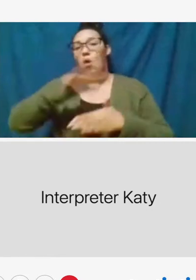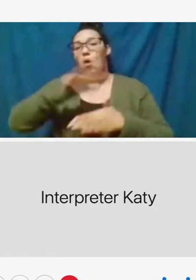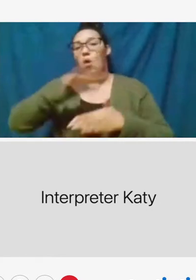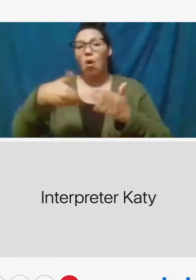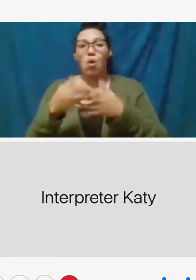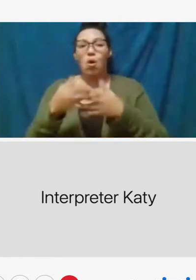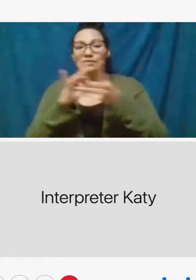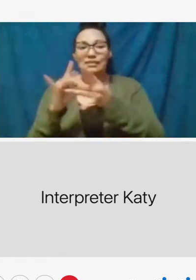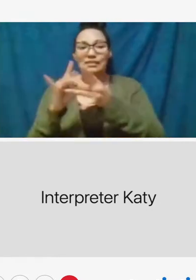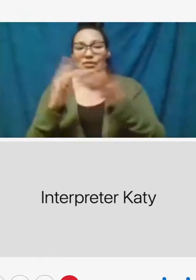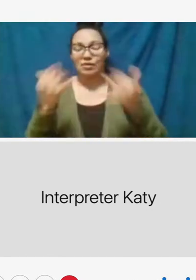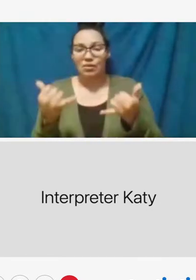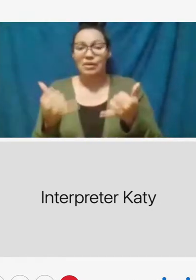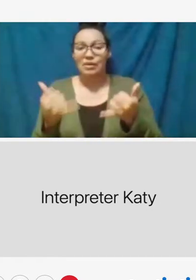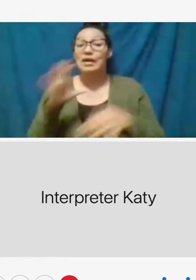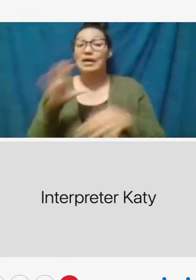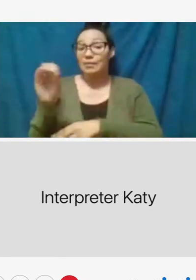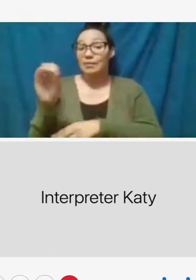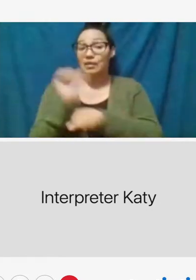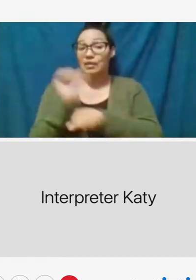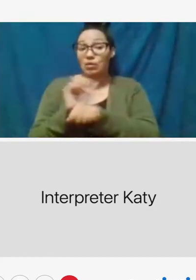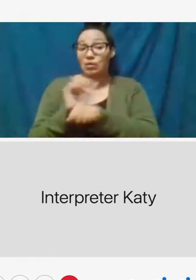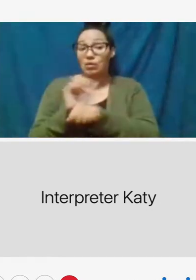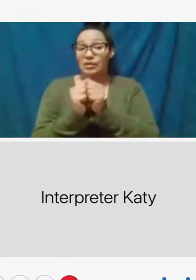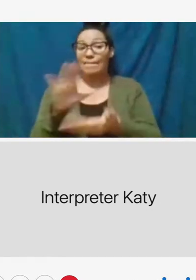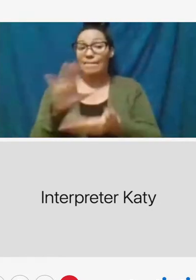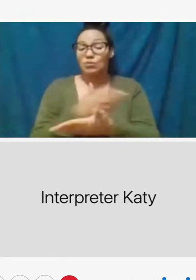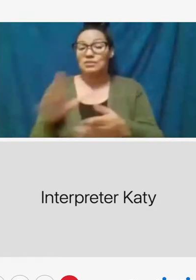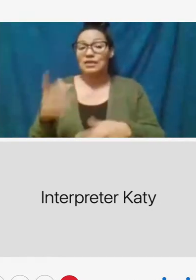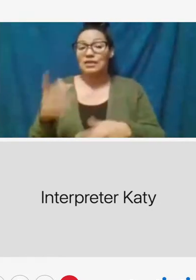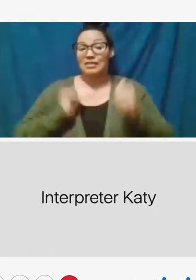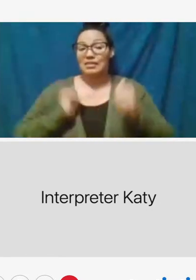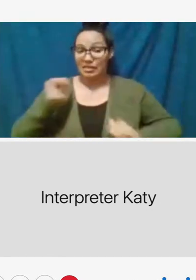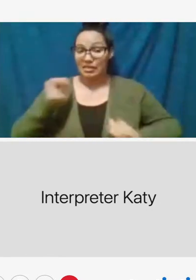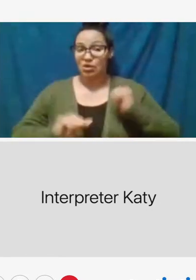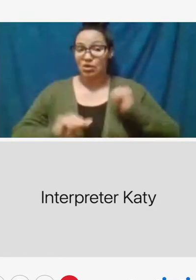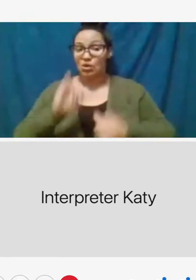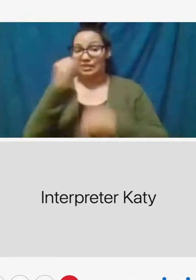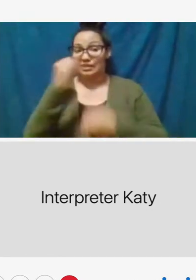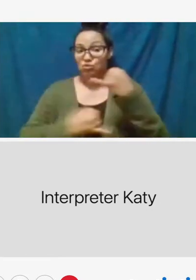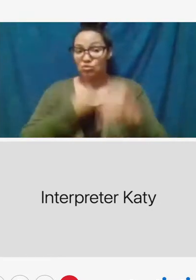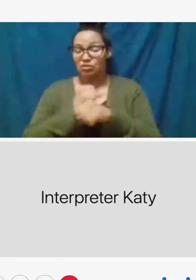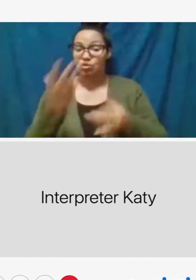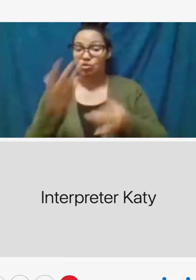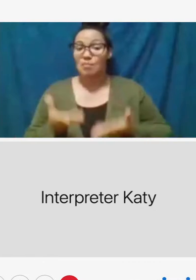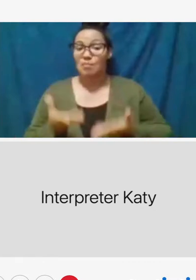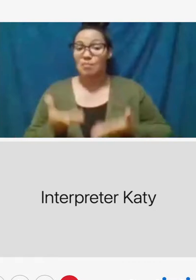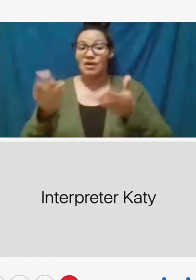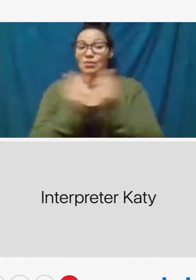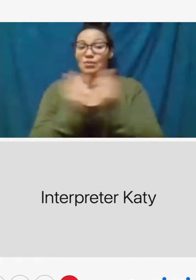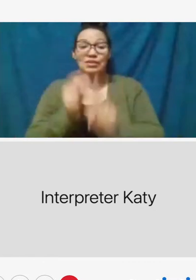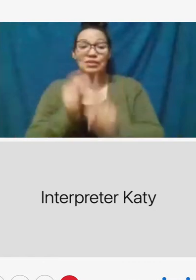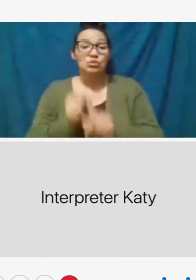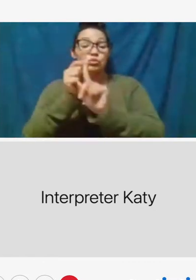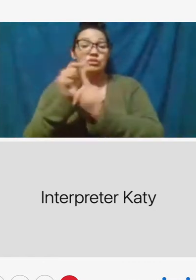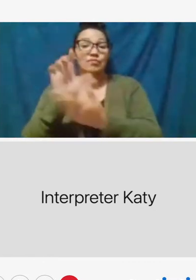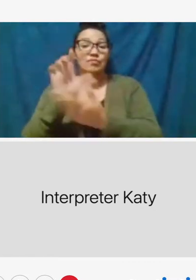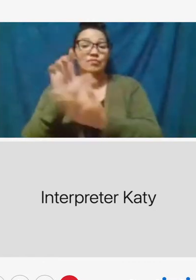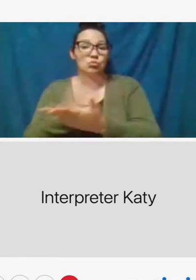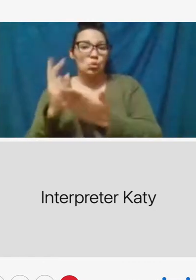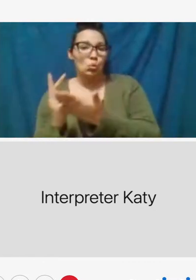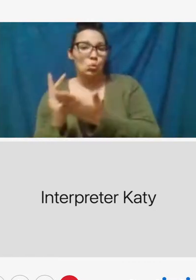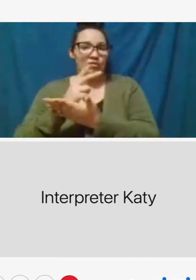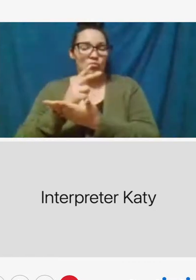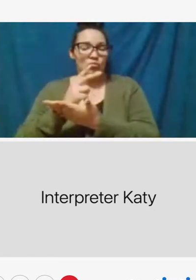called Music Theater International provided schools and theaters around the globe with an exclusive Musical review feeing songs from